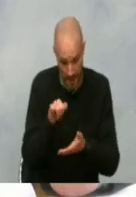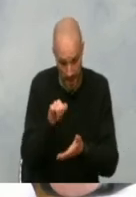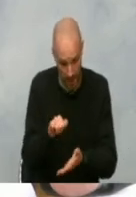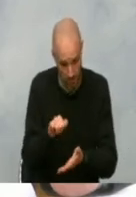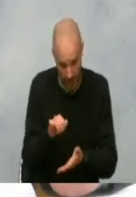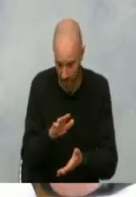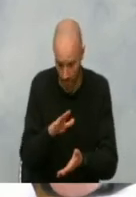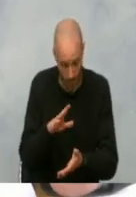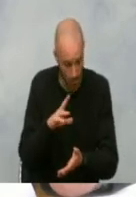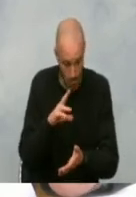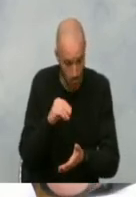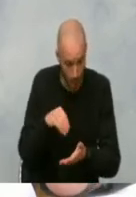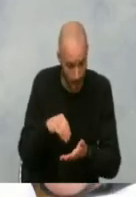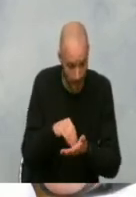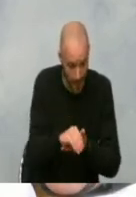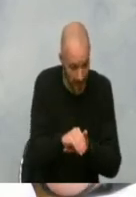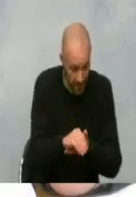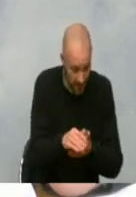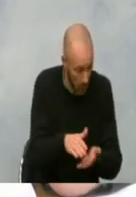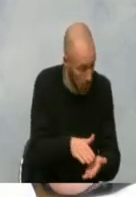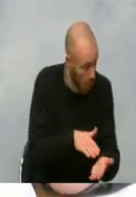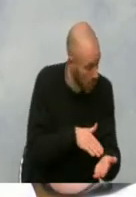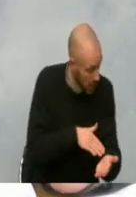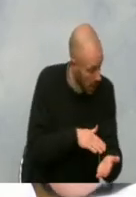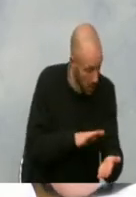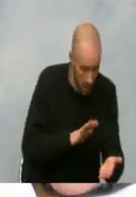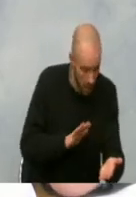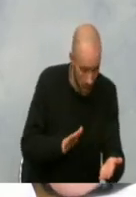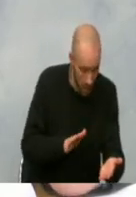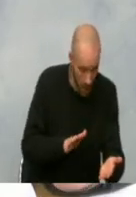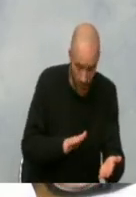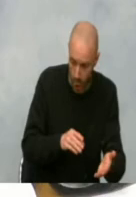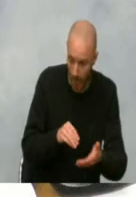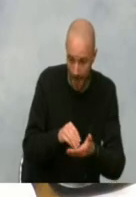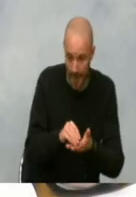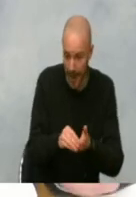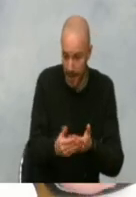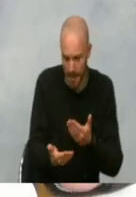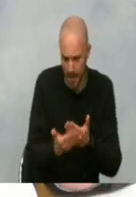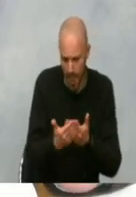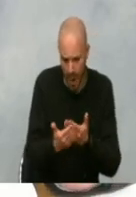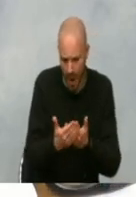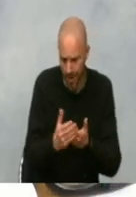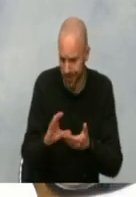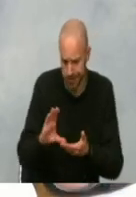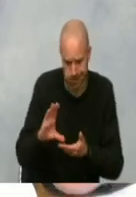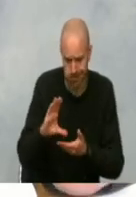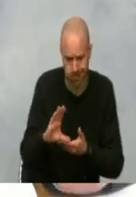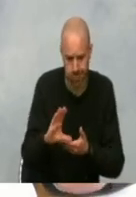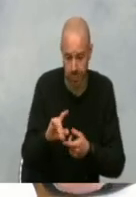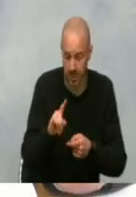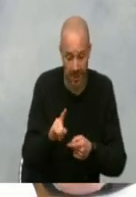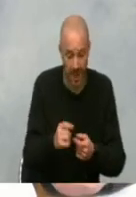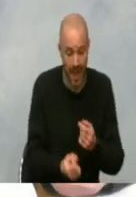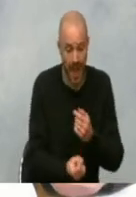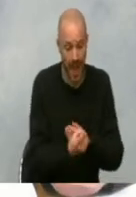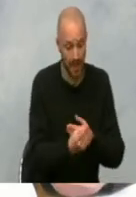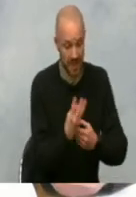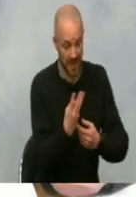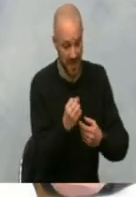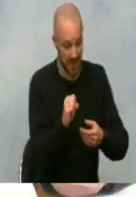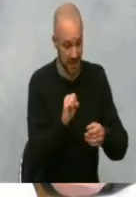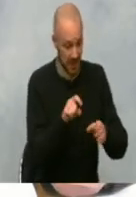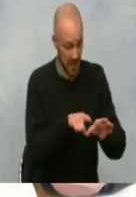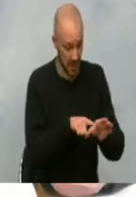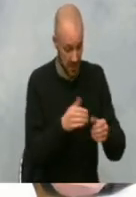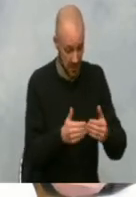contractor for longer, and we're not paying the contractor more. That still happens over a 30-year period.